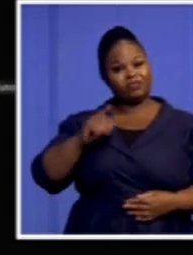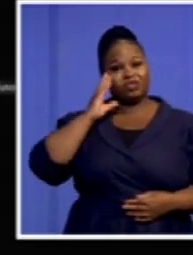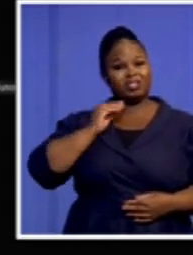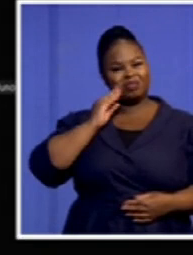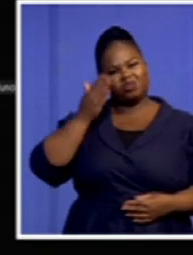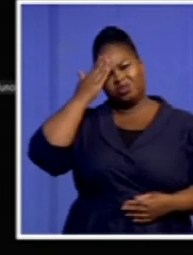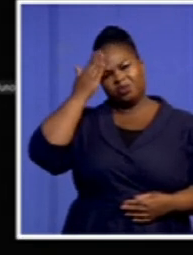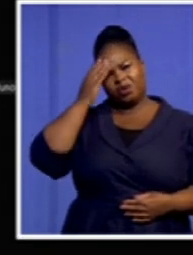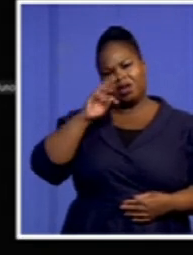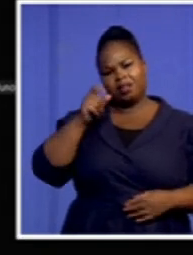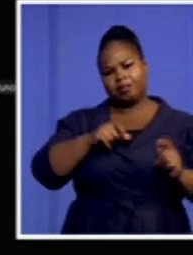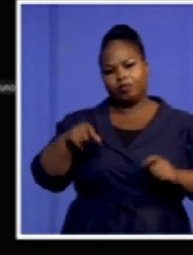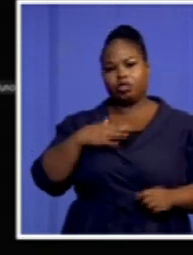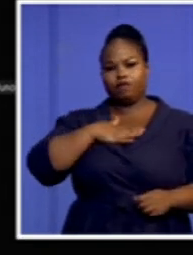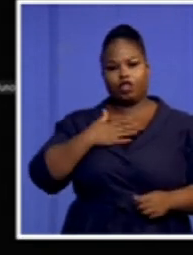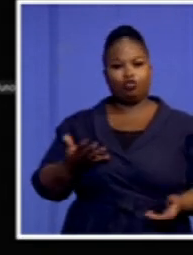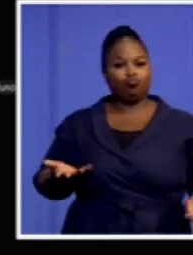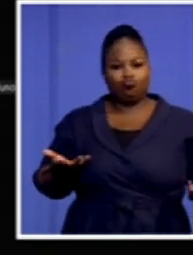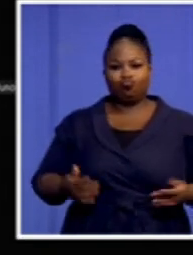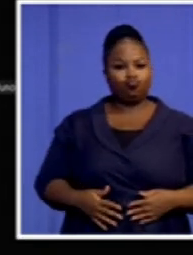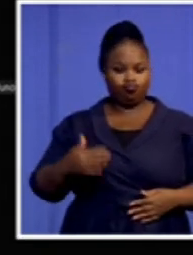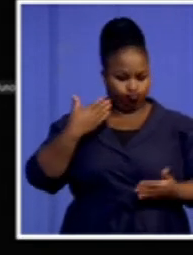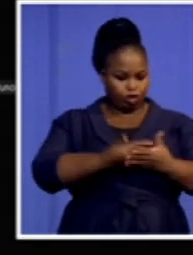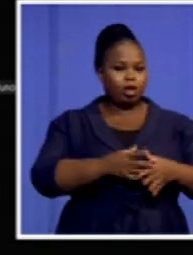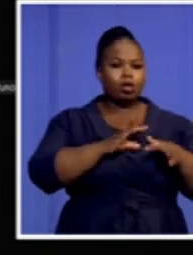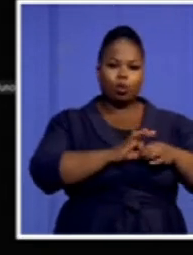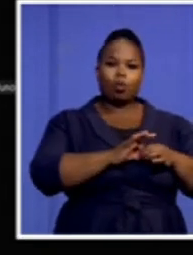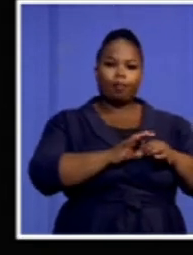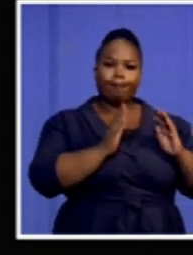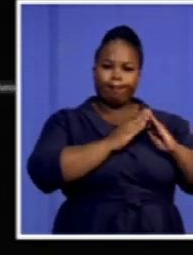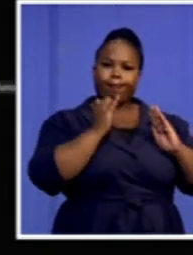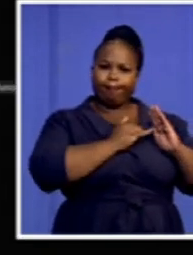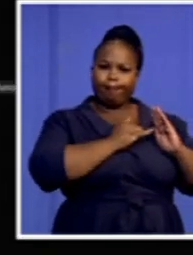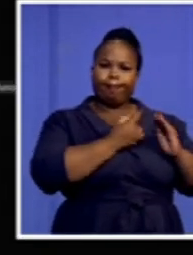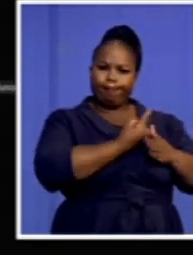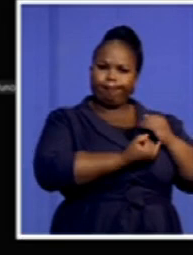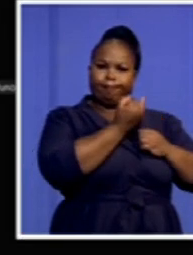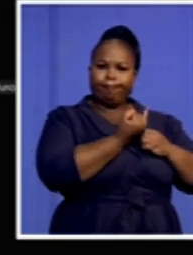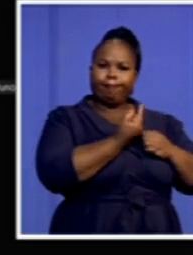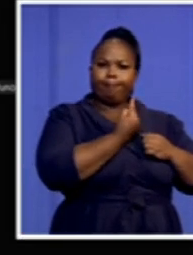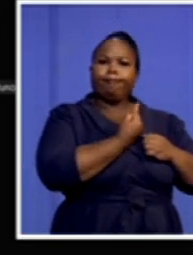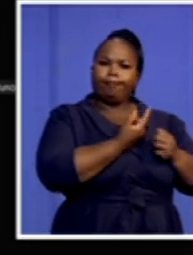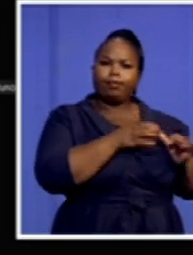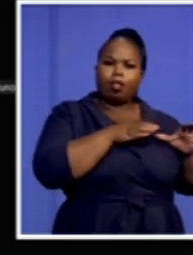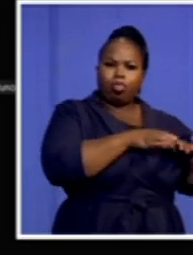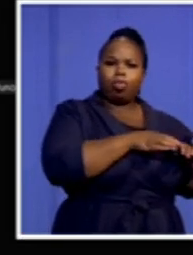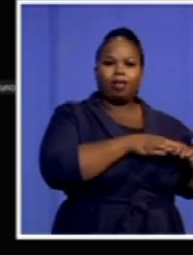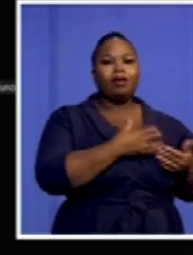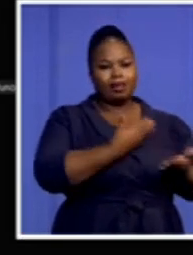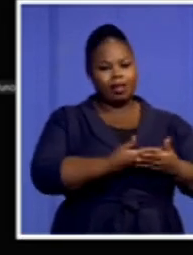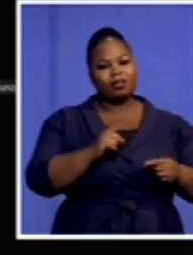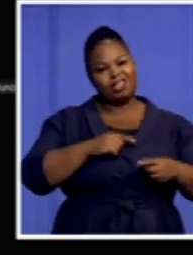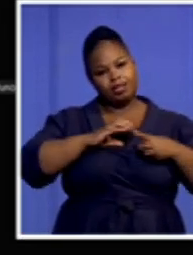are able to self-quarantine and to self-isolate, and therefore a criteria was necessary